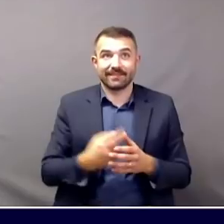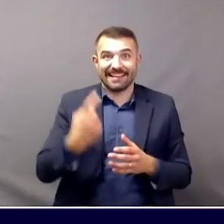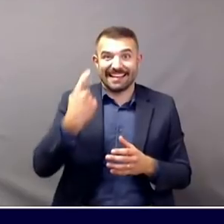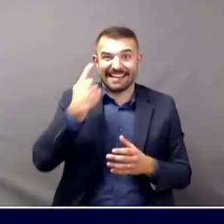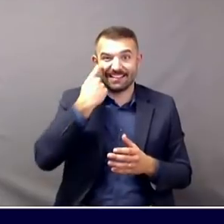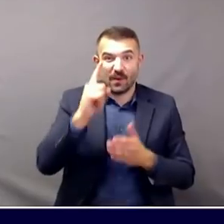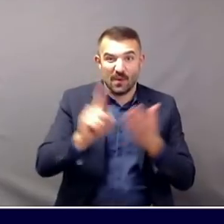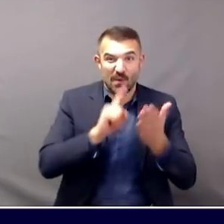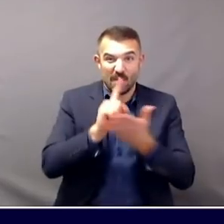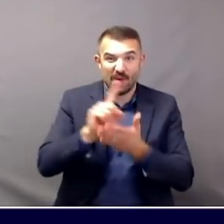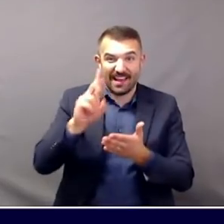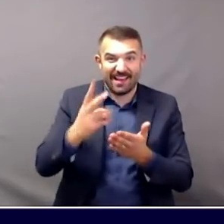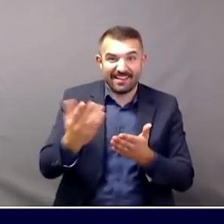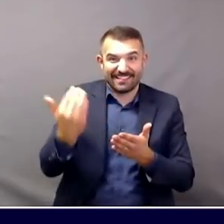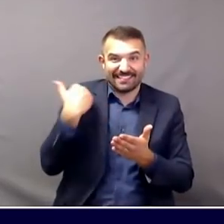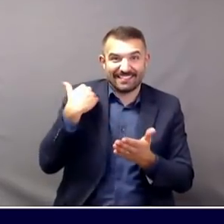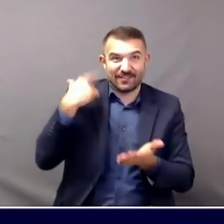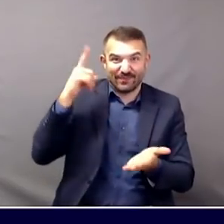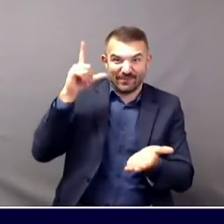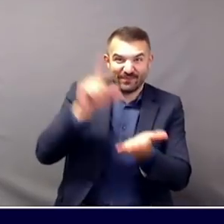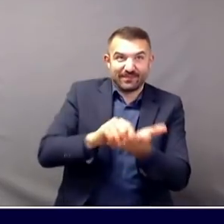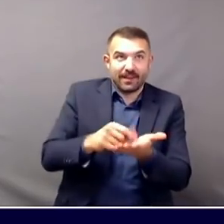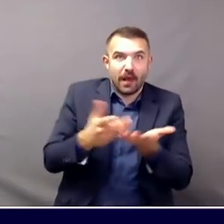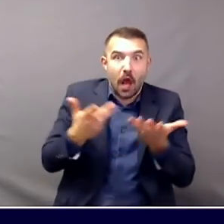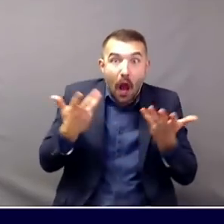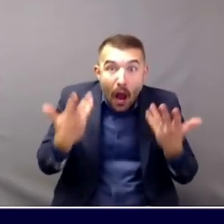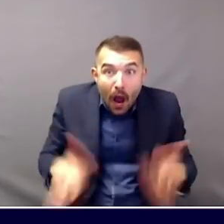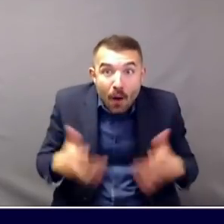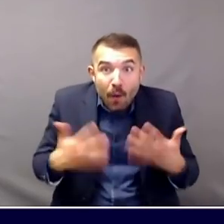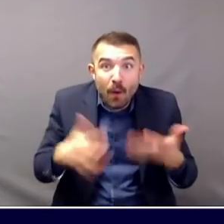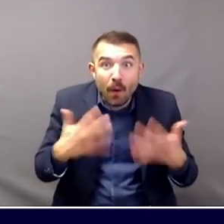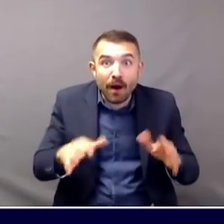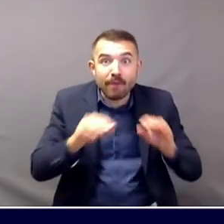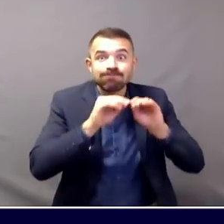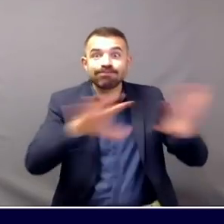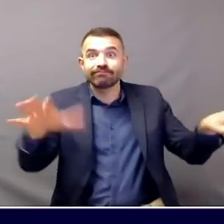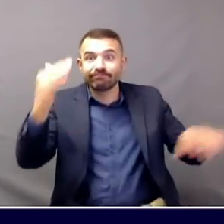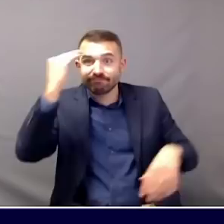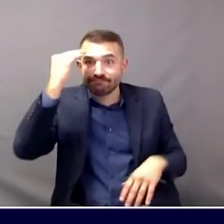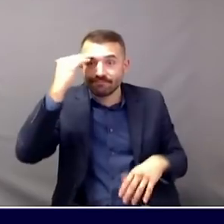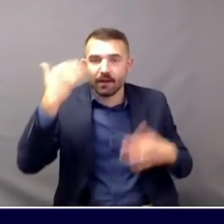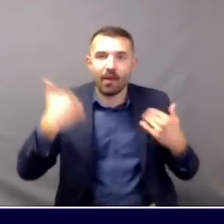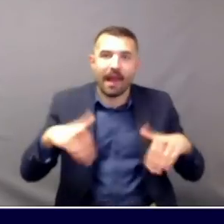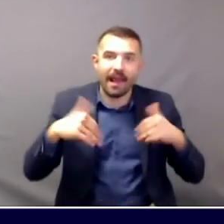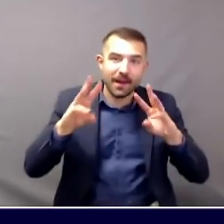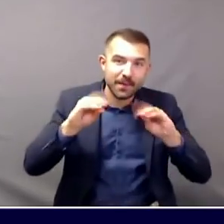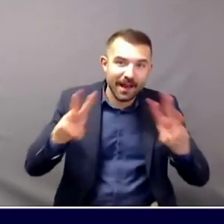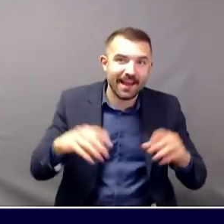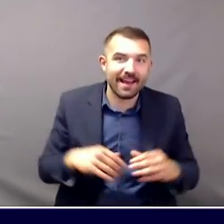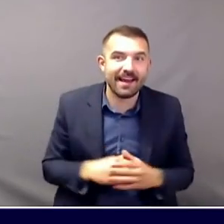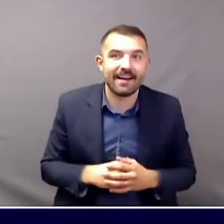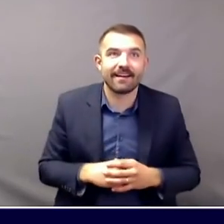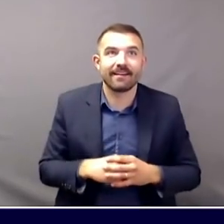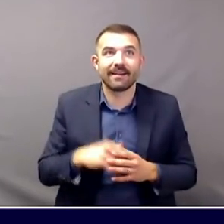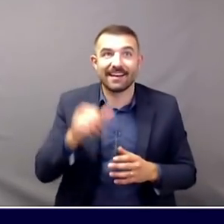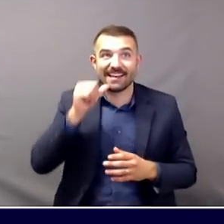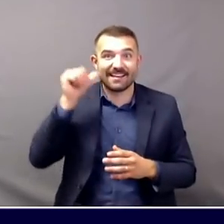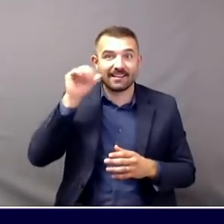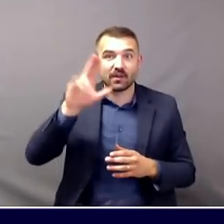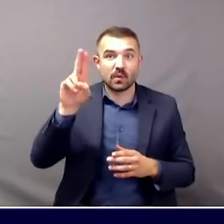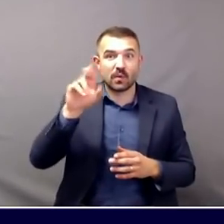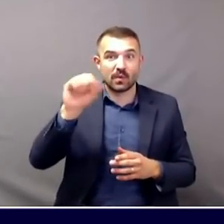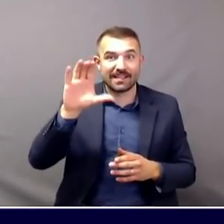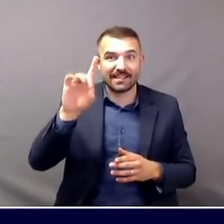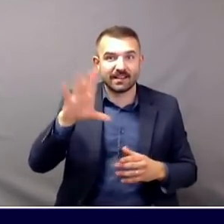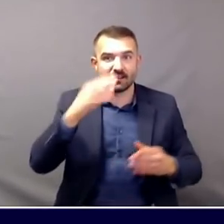by the US CDC 24 hours ago that they were going to be publishing it. I think the value is, Charlie,